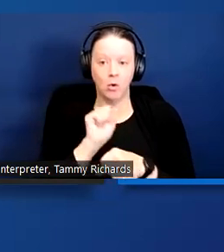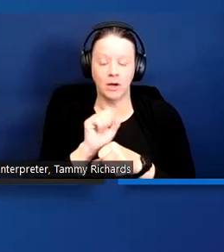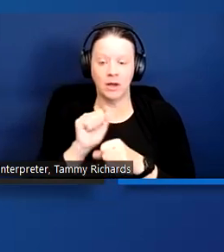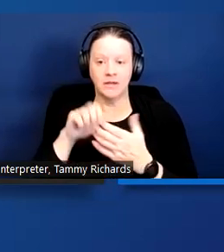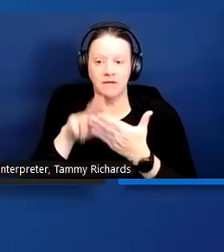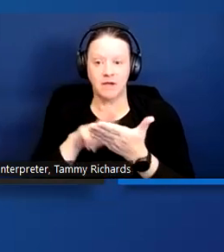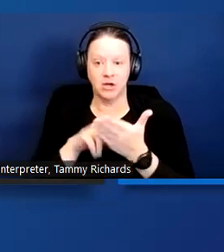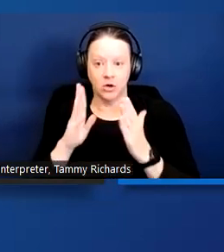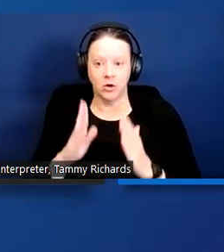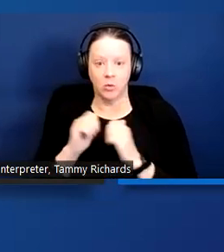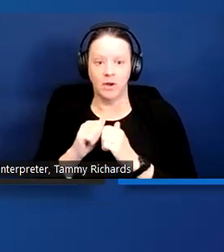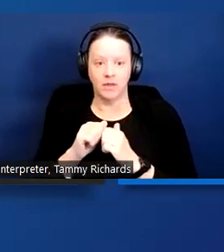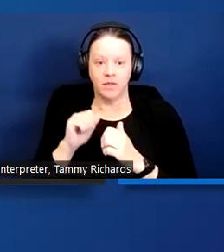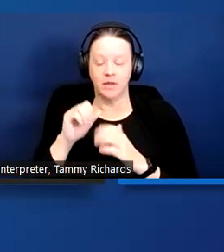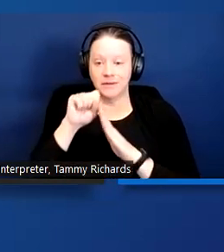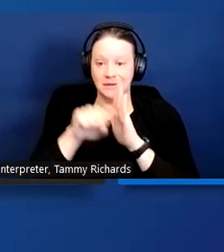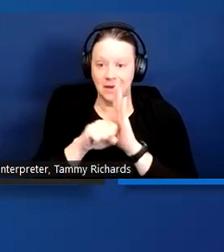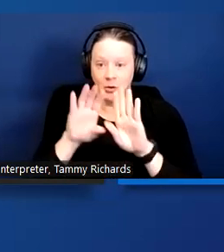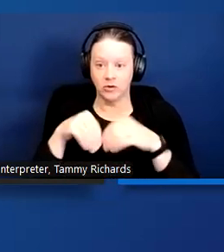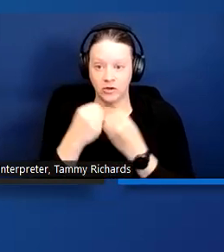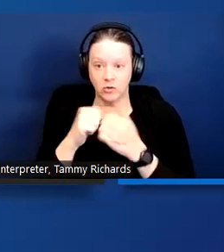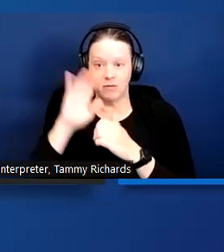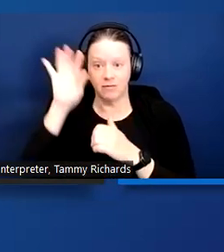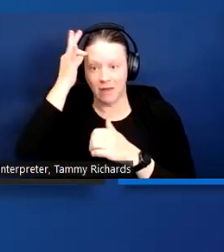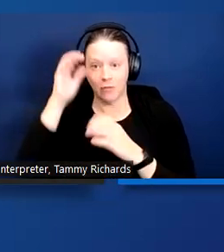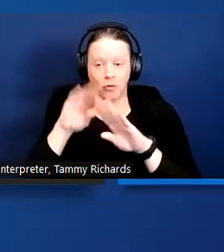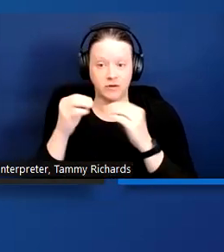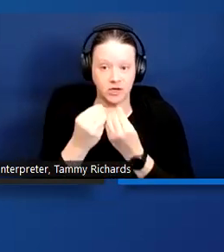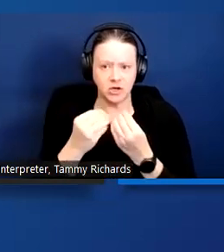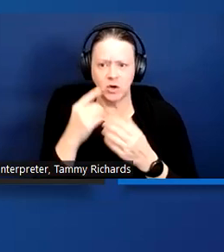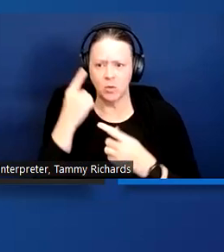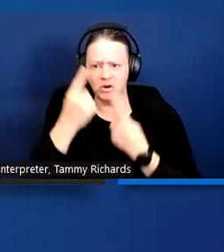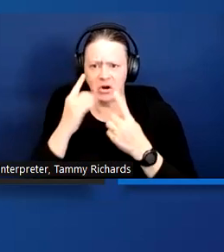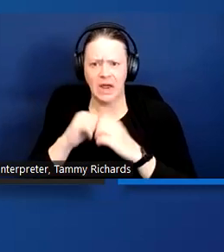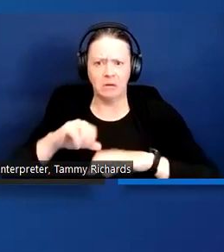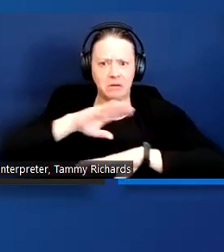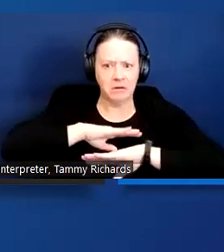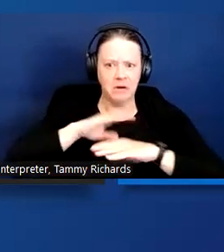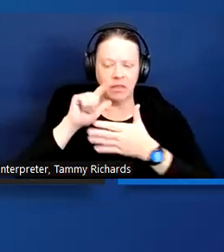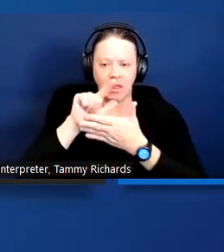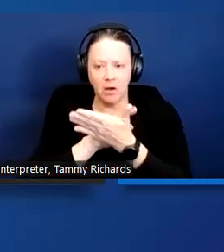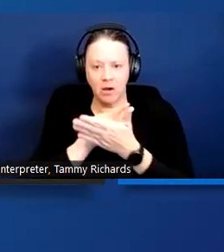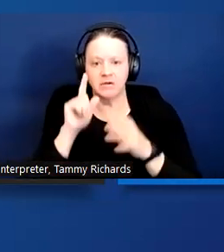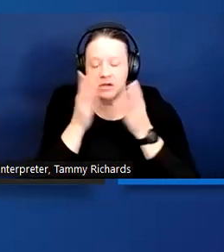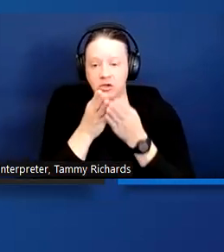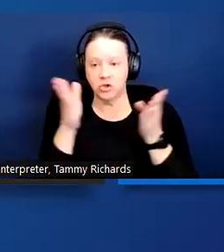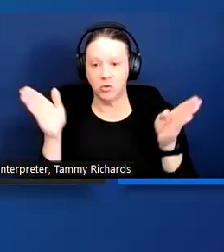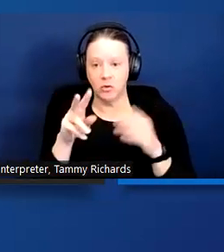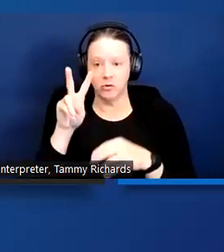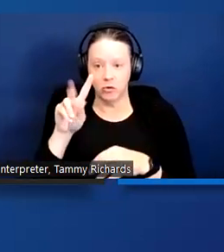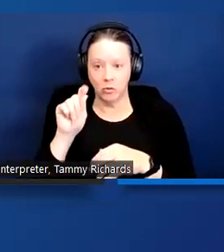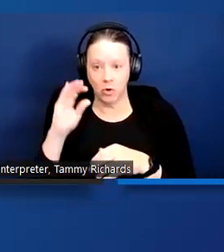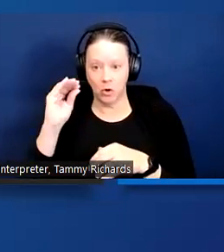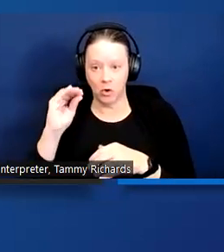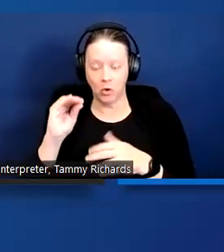a state entity, and you're wondering, how do I meet those laws? In general, the 2.0